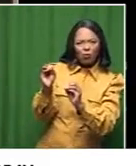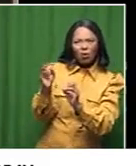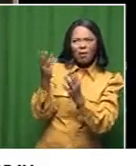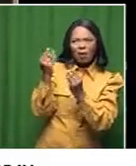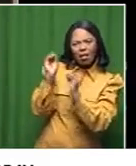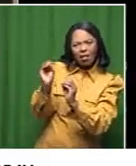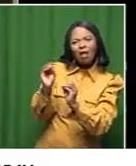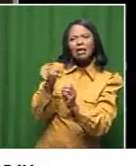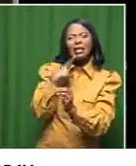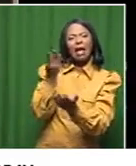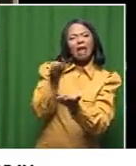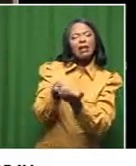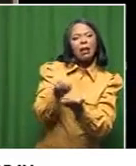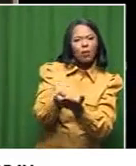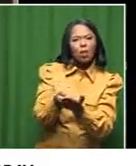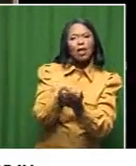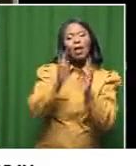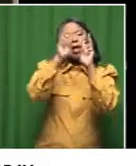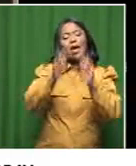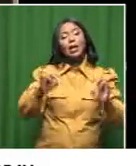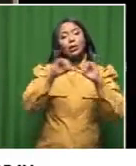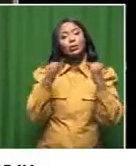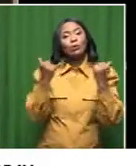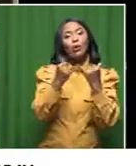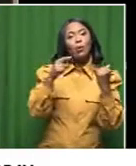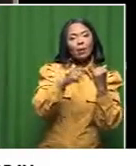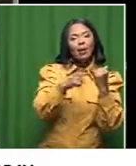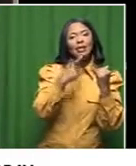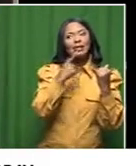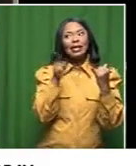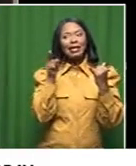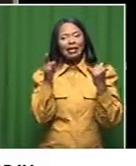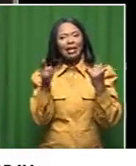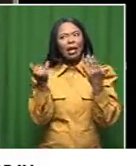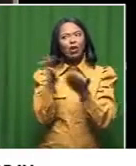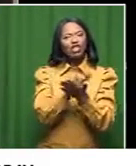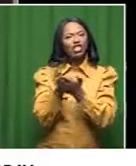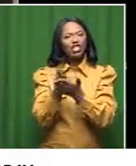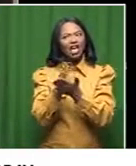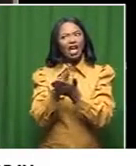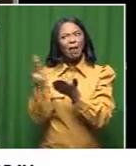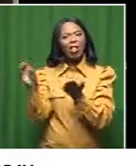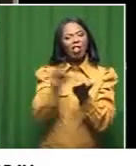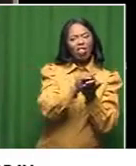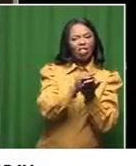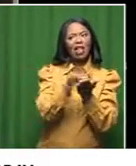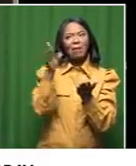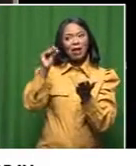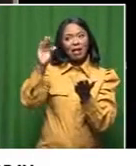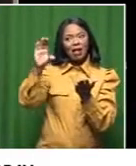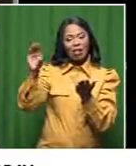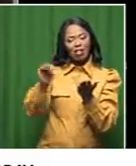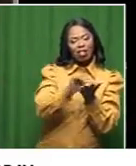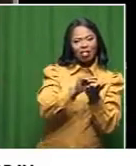be available. And Eskom is said to want the lion's share of that to actually focus